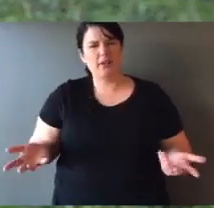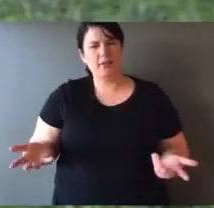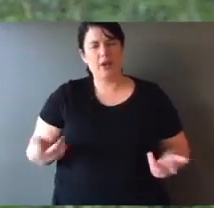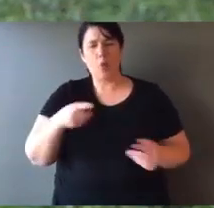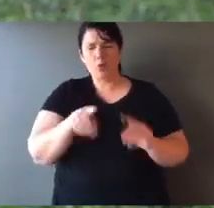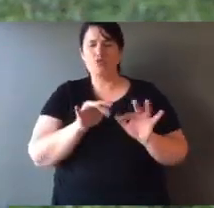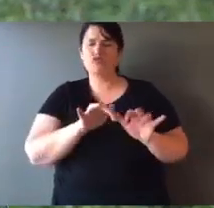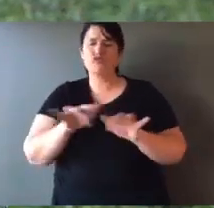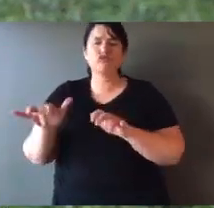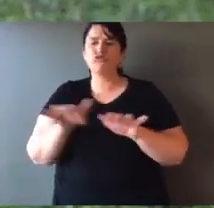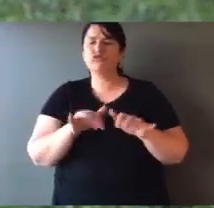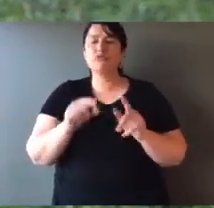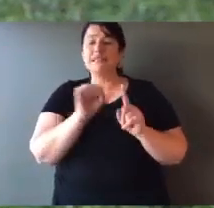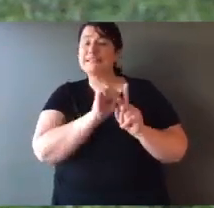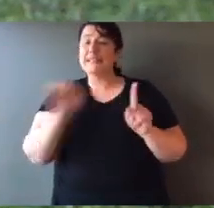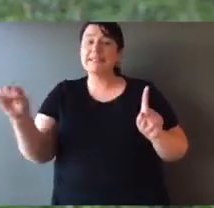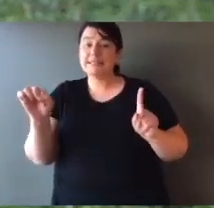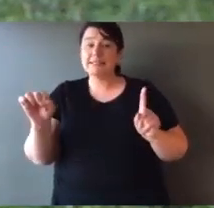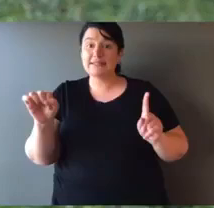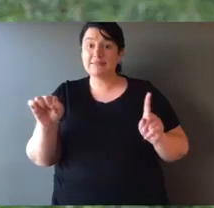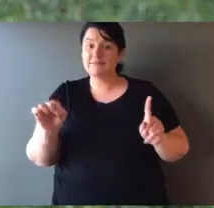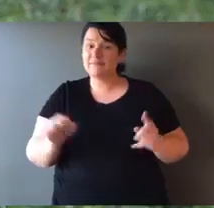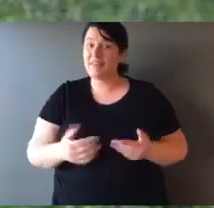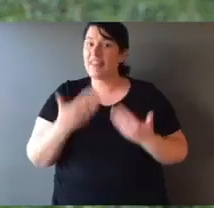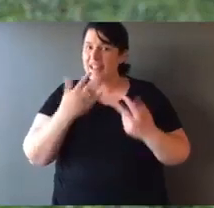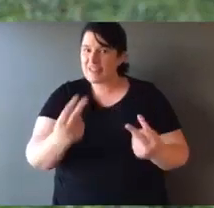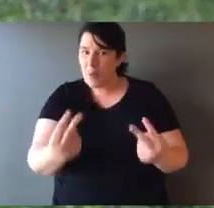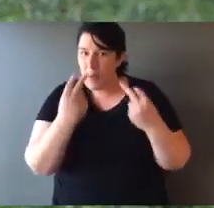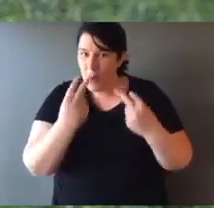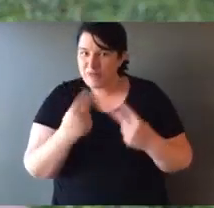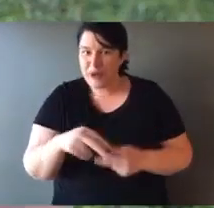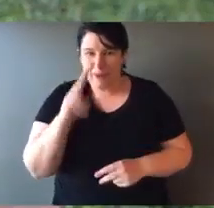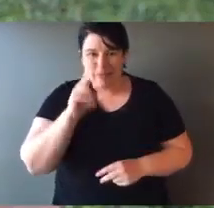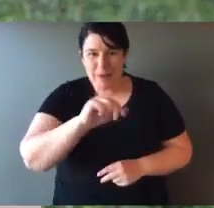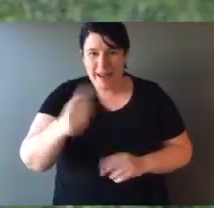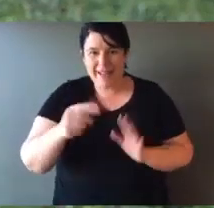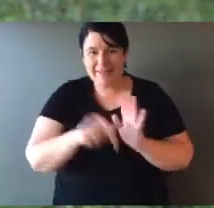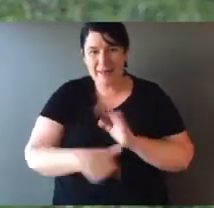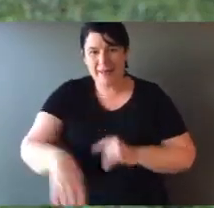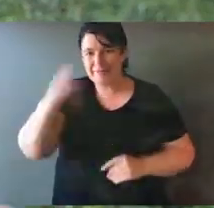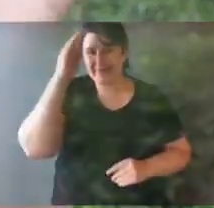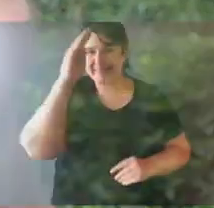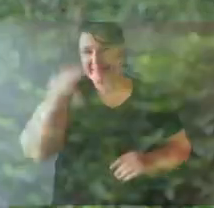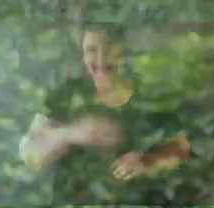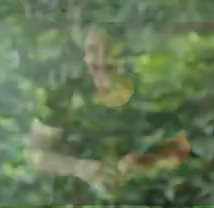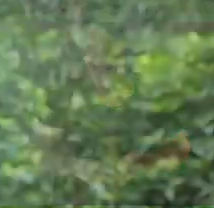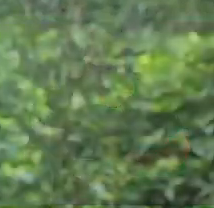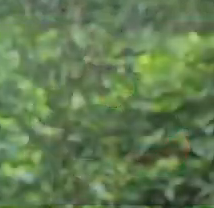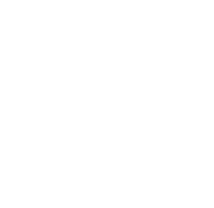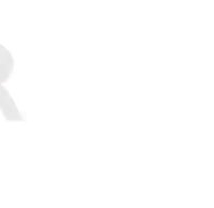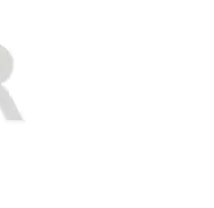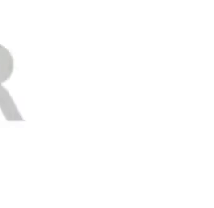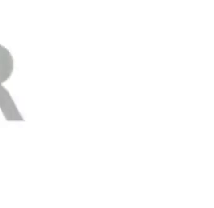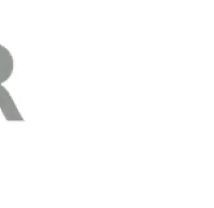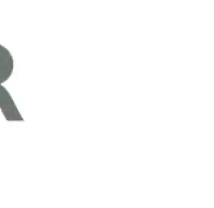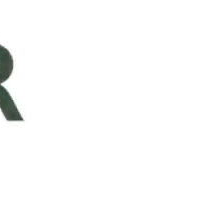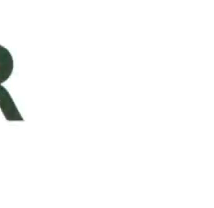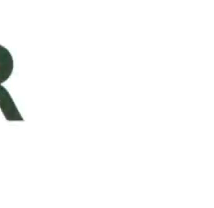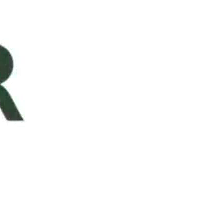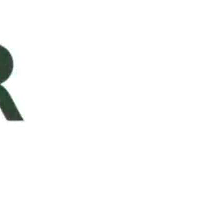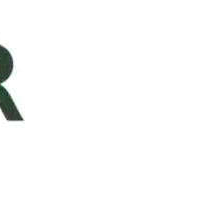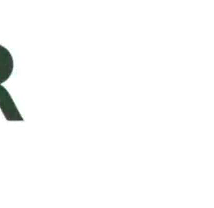fencing? I just want you to put that in a sentence. And that's all for today. Thanks for listening. Thanks for watching. See you next time.